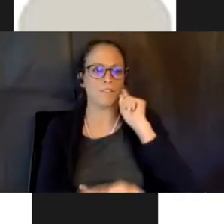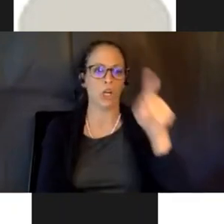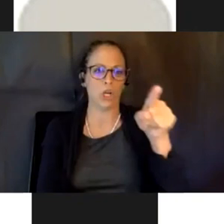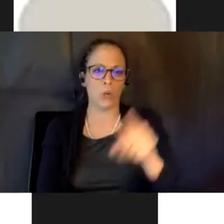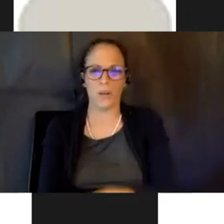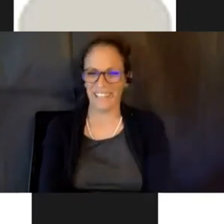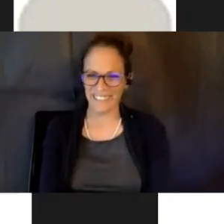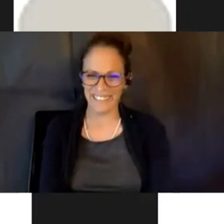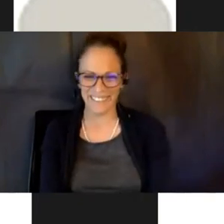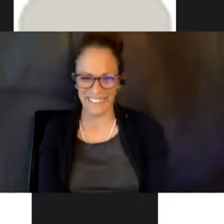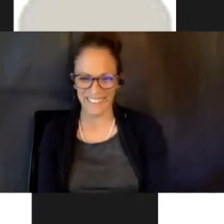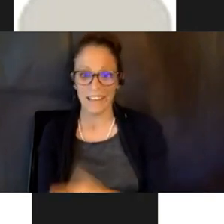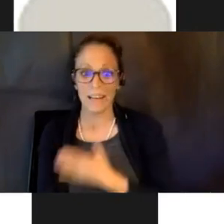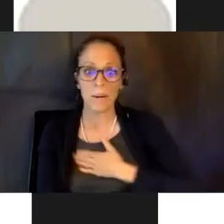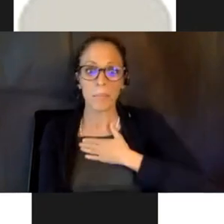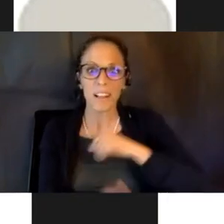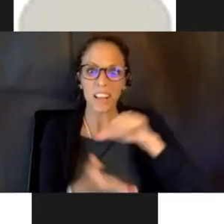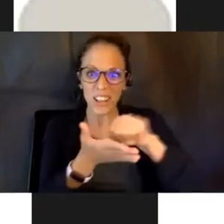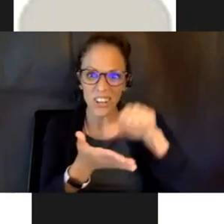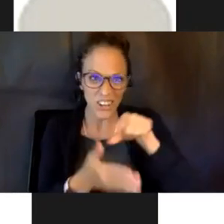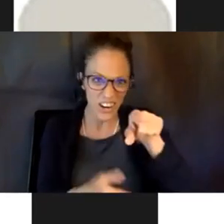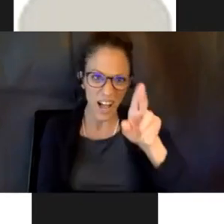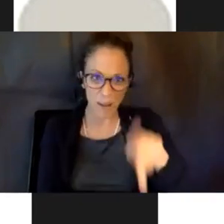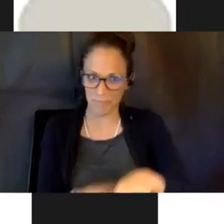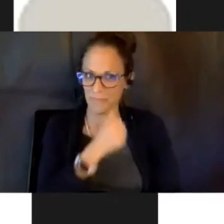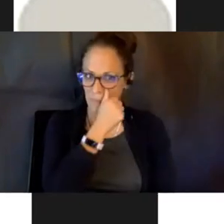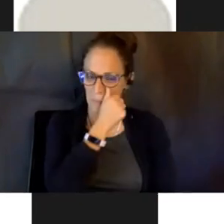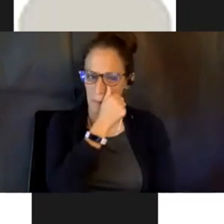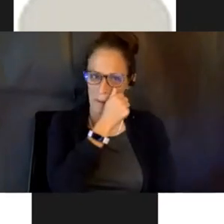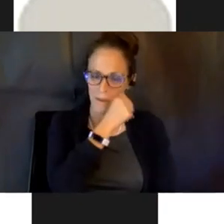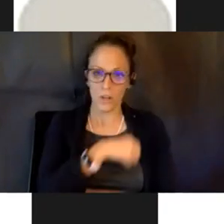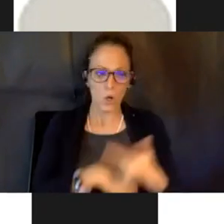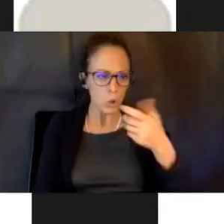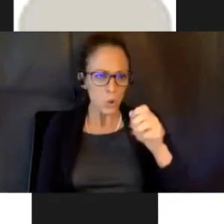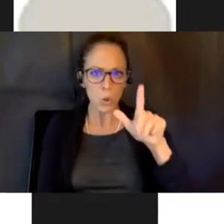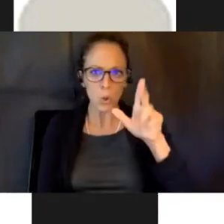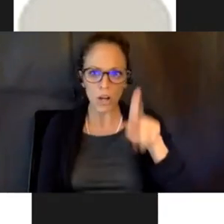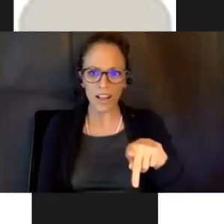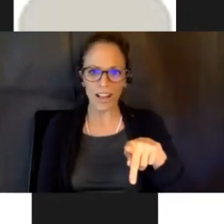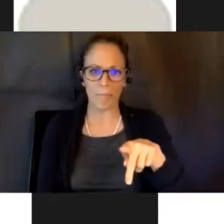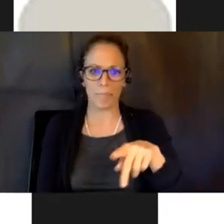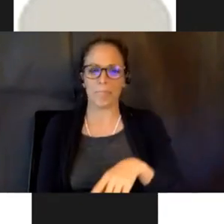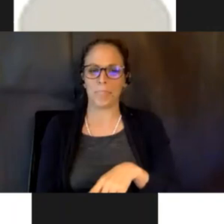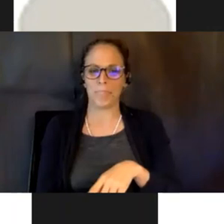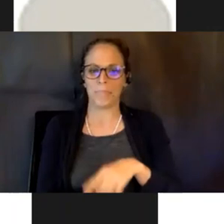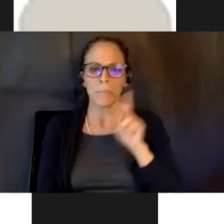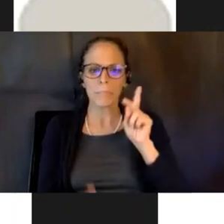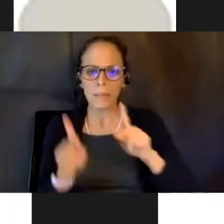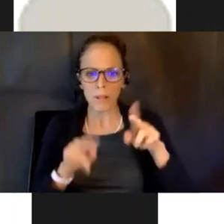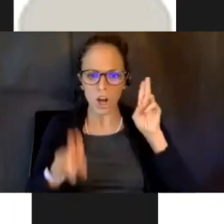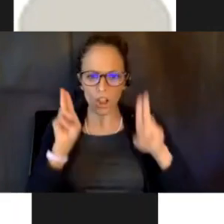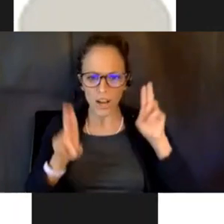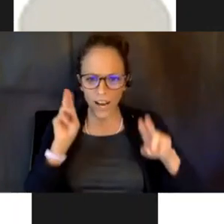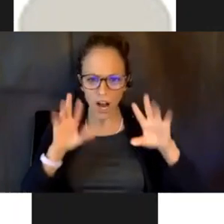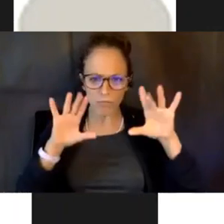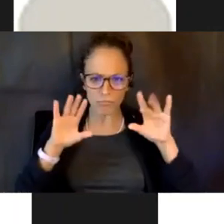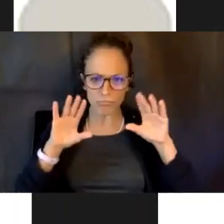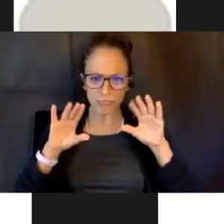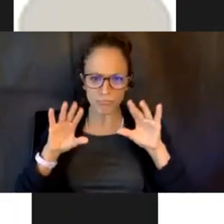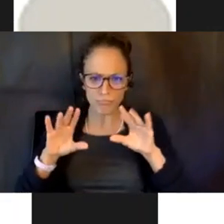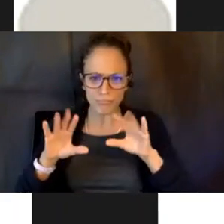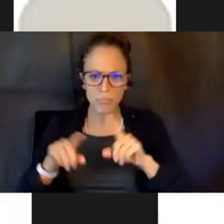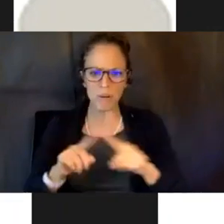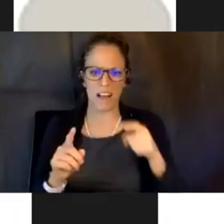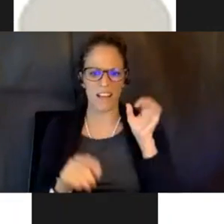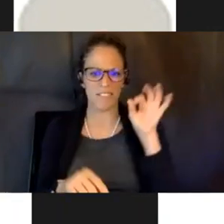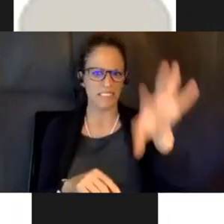Google Dr. Finney, everyone. All the students on here. Well, I mean, as people are getting off, the thing that, you know, I wanted to say, and I